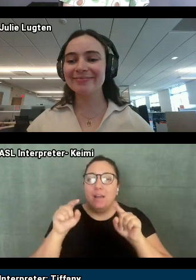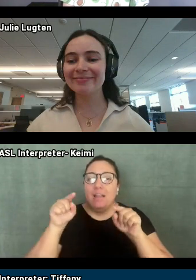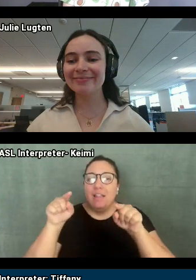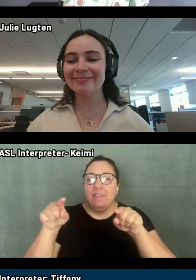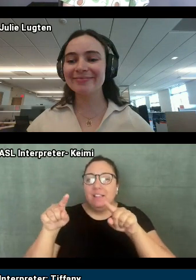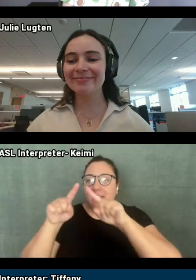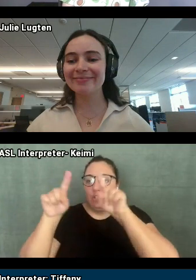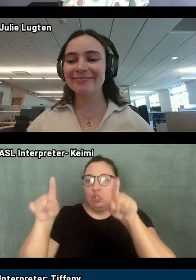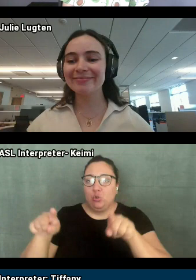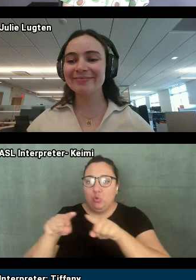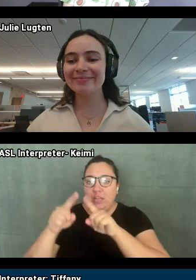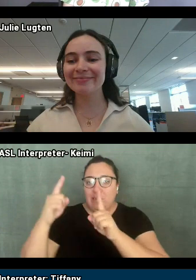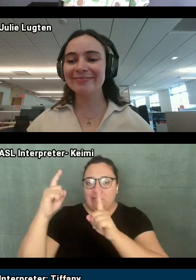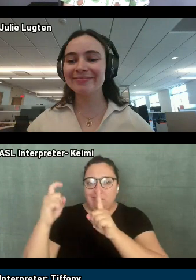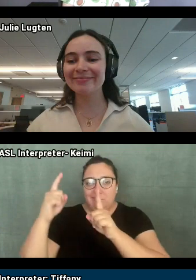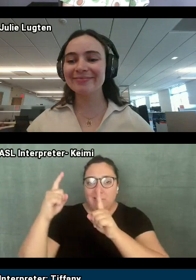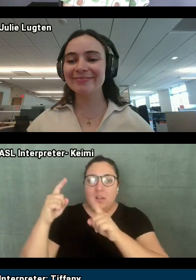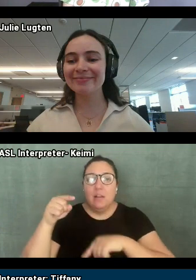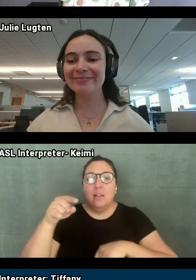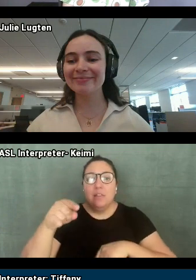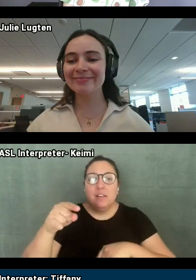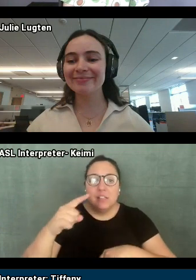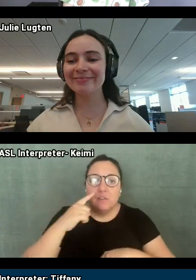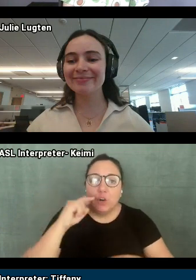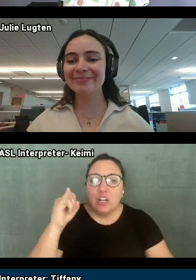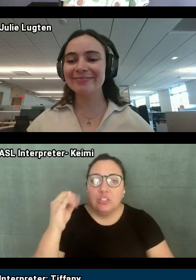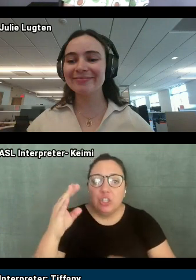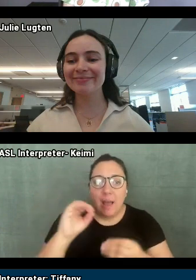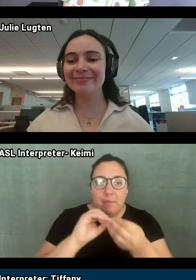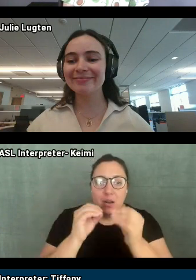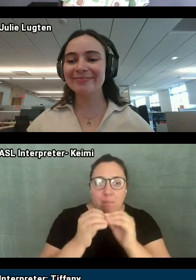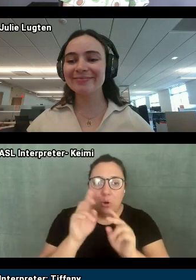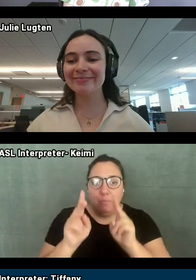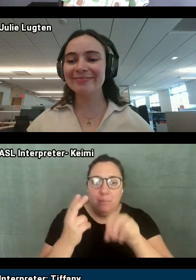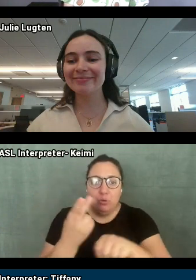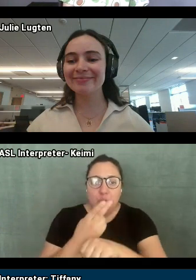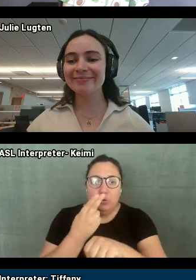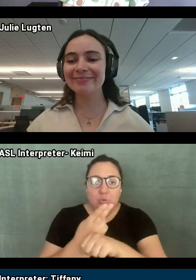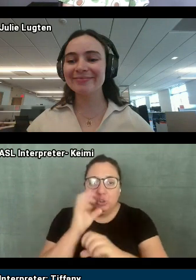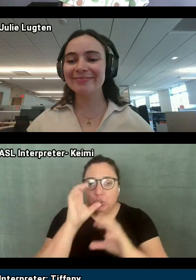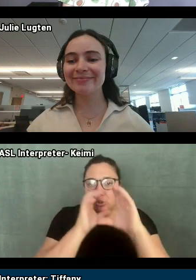to concatenate a job number that people use to search in a different